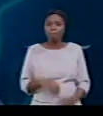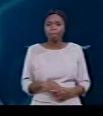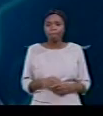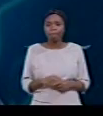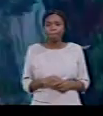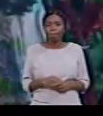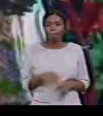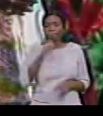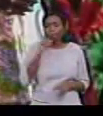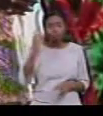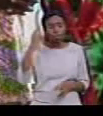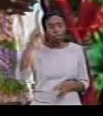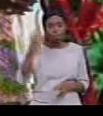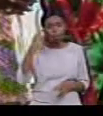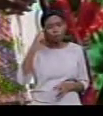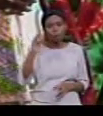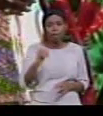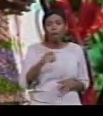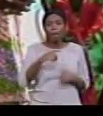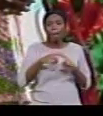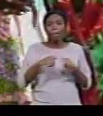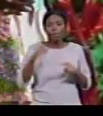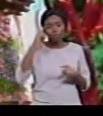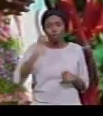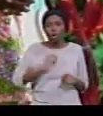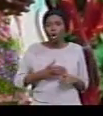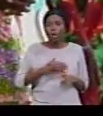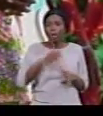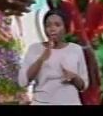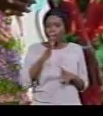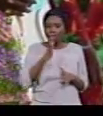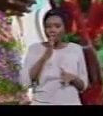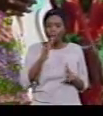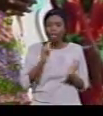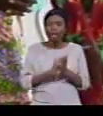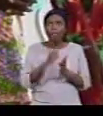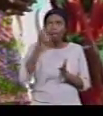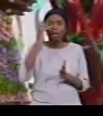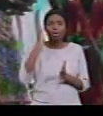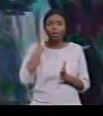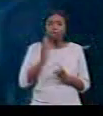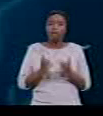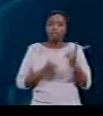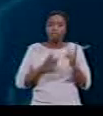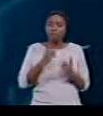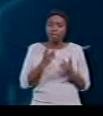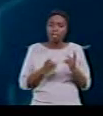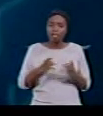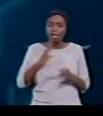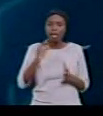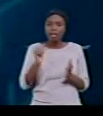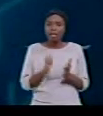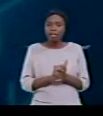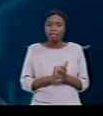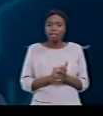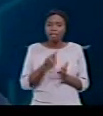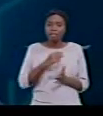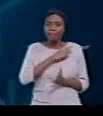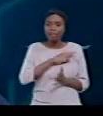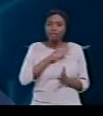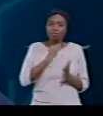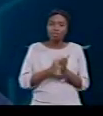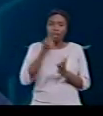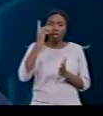are going to pray for our mother, that the Lord will sustain them. The ministry that God has given to